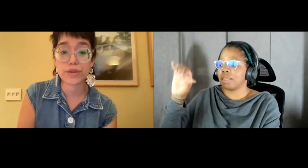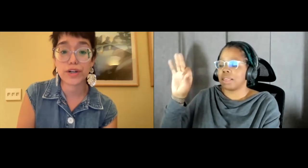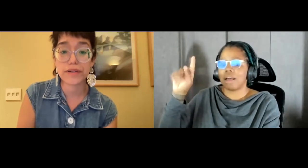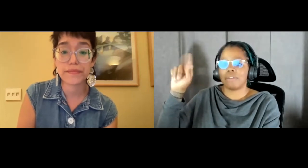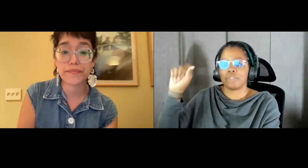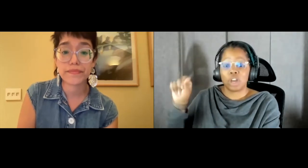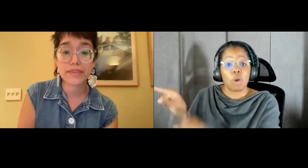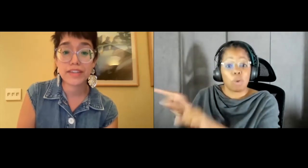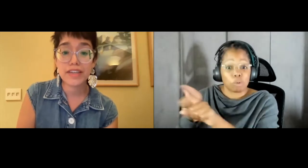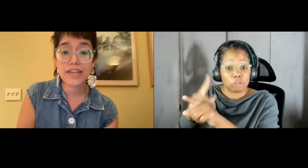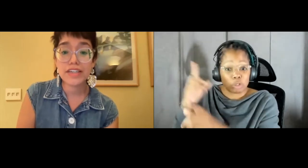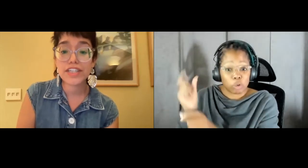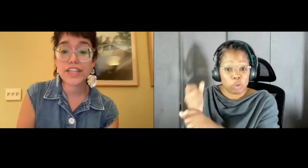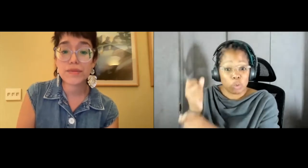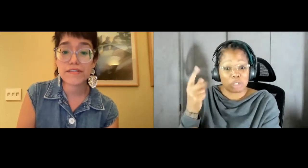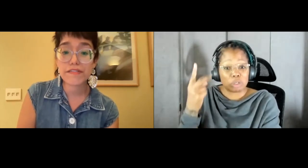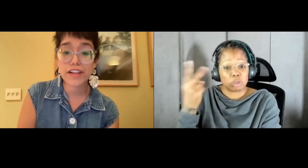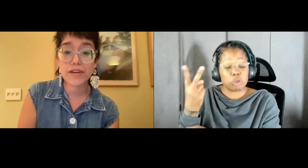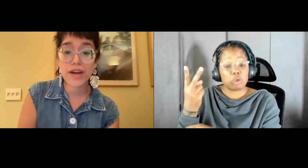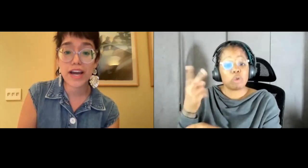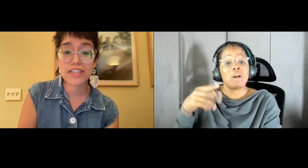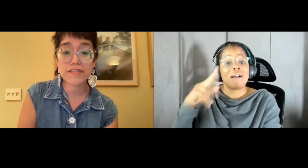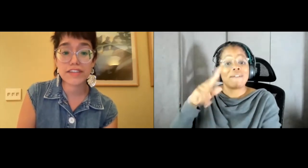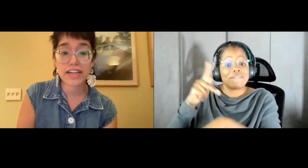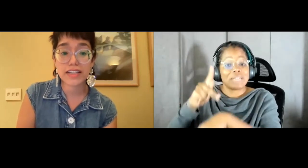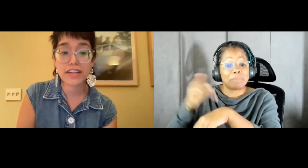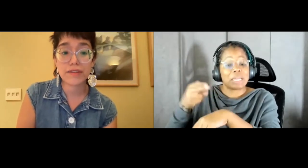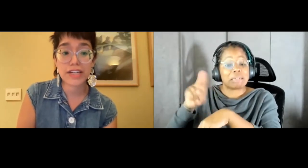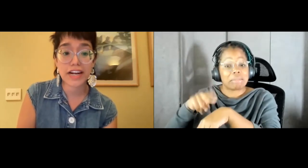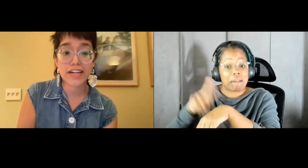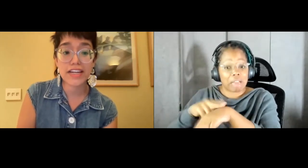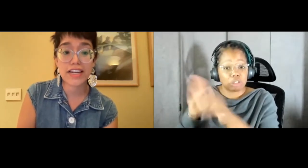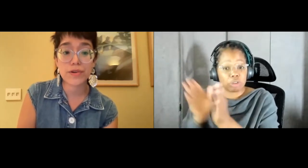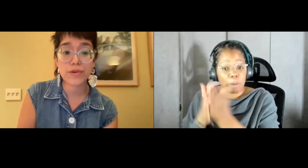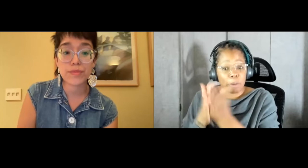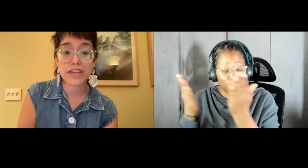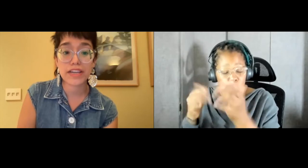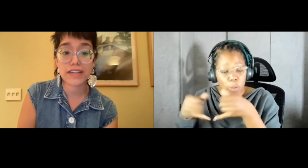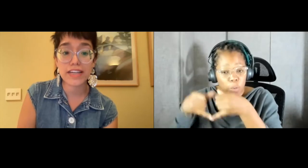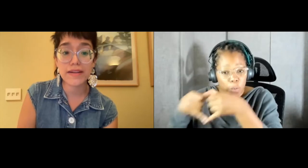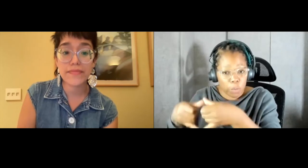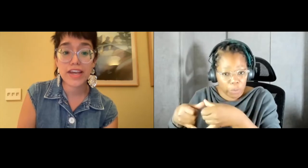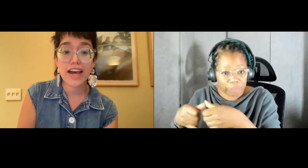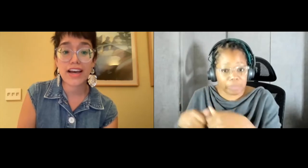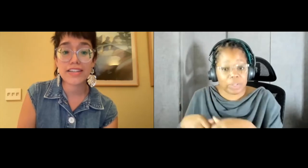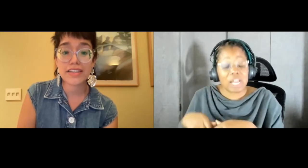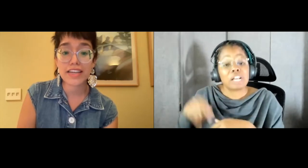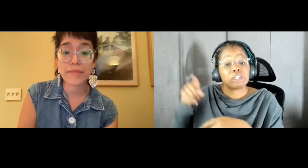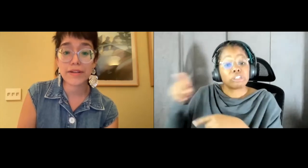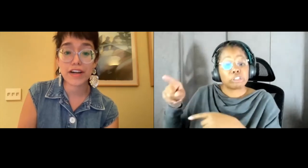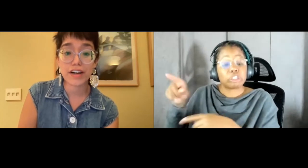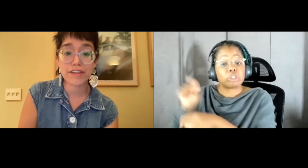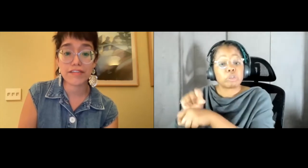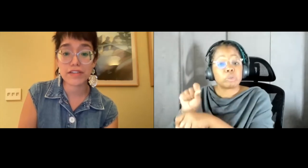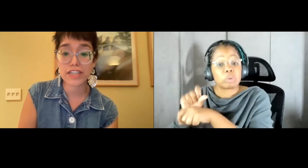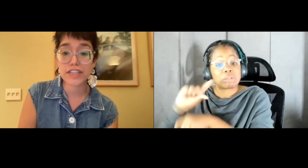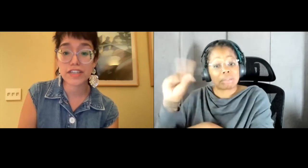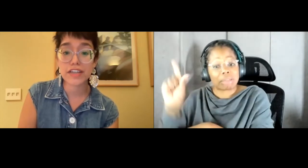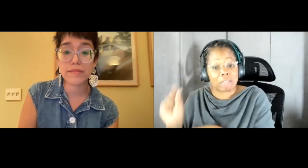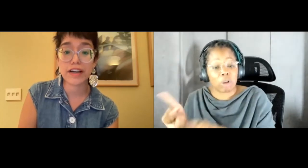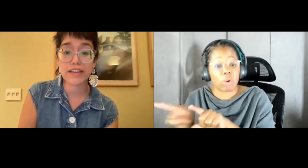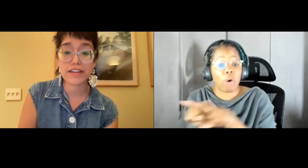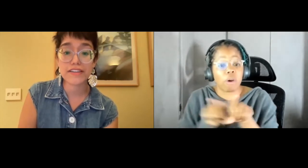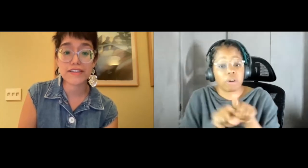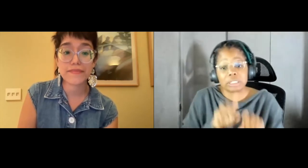National Book Award. She was a fellow at Civitella Ranieri in Umbria, Italy, and at the Emily Harvey